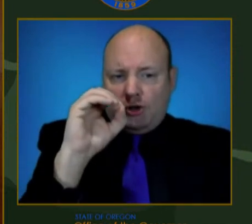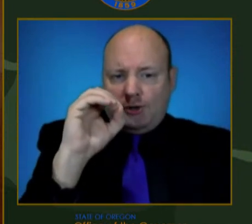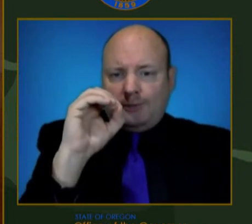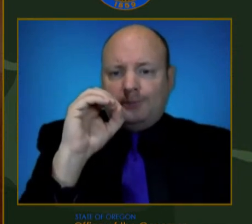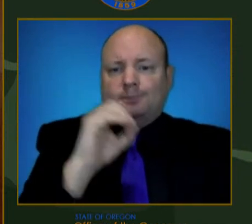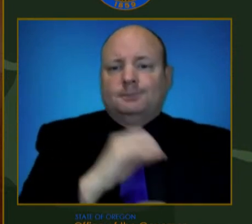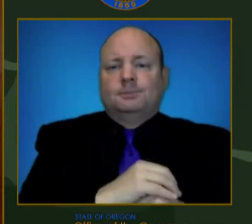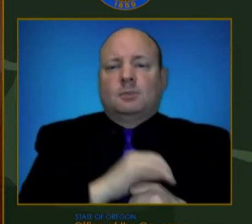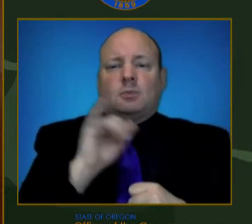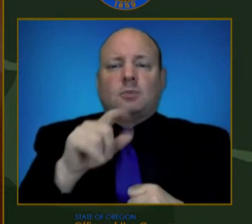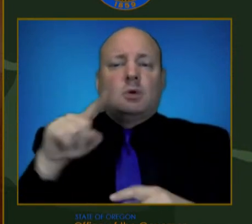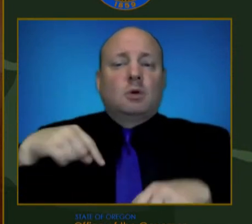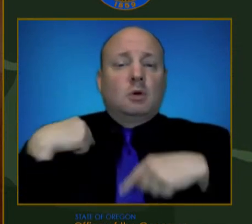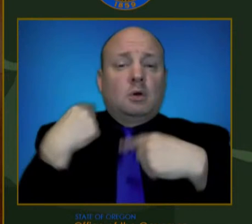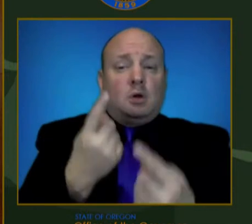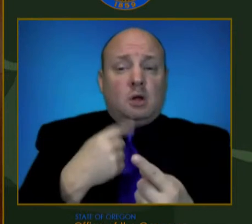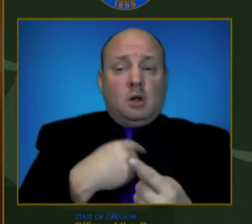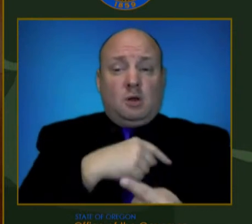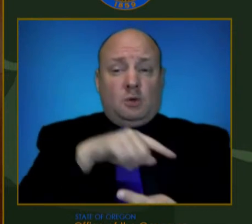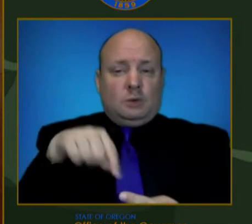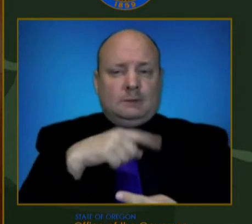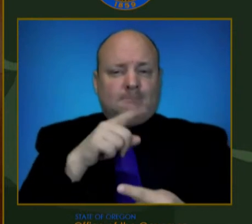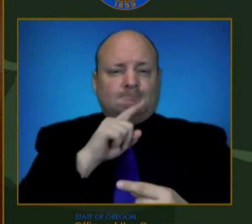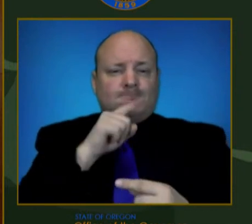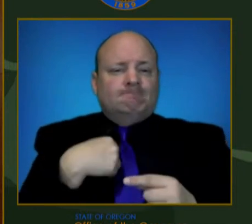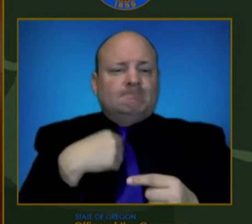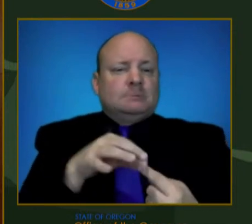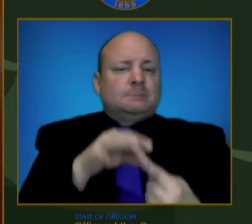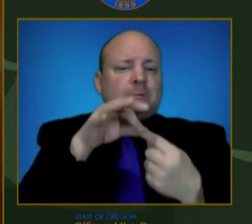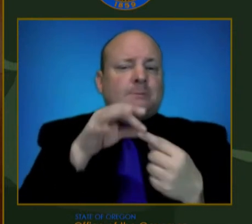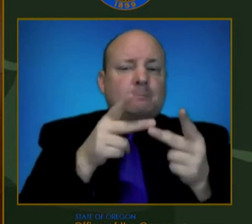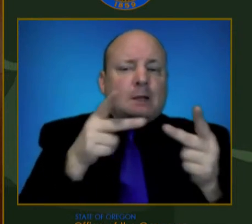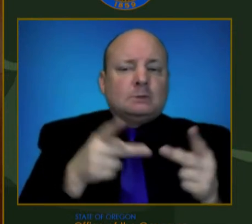this special place since time immemorial.